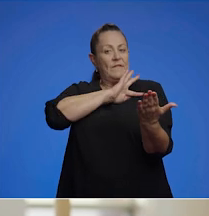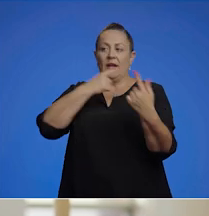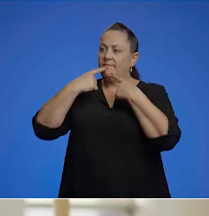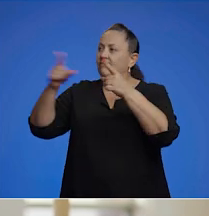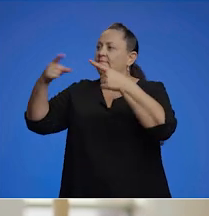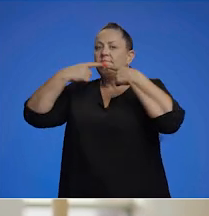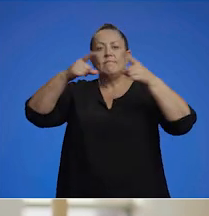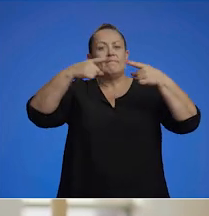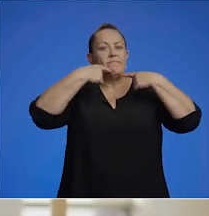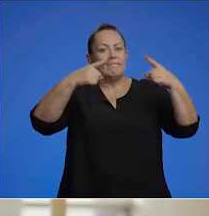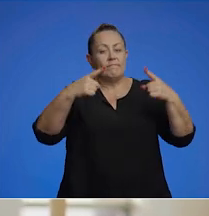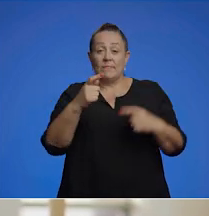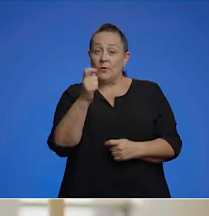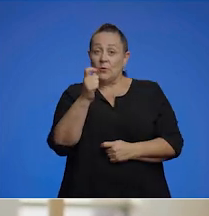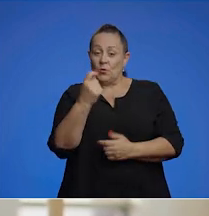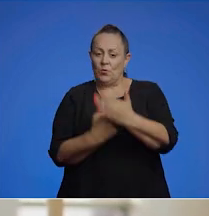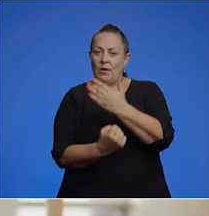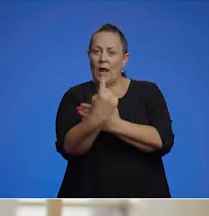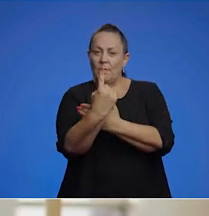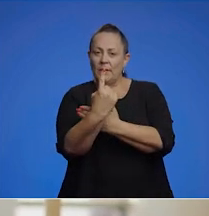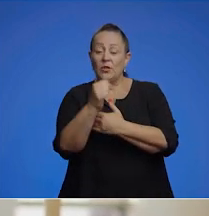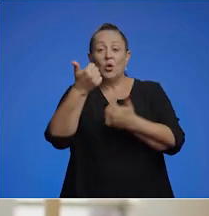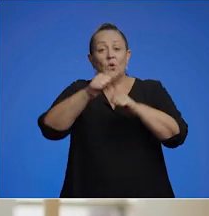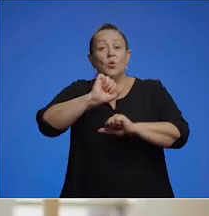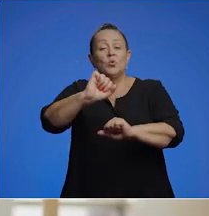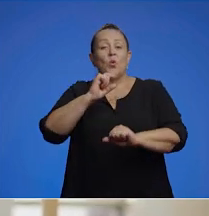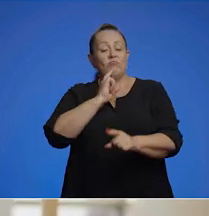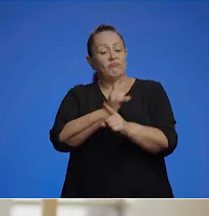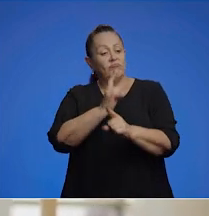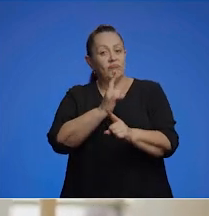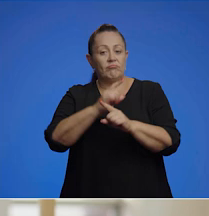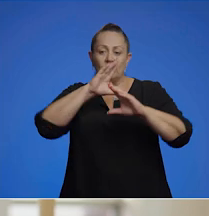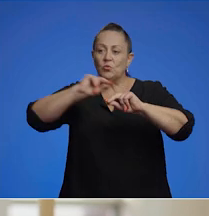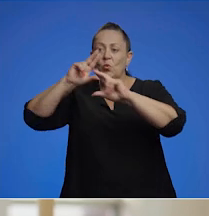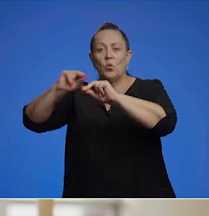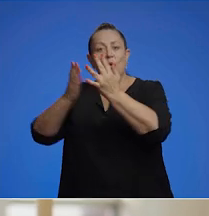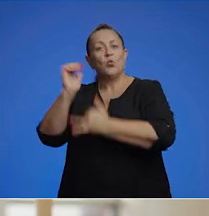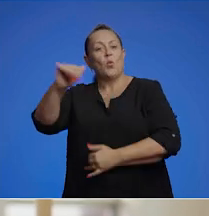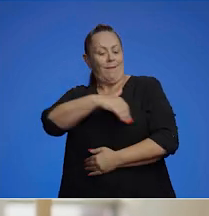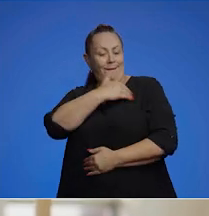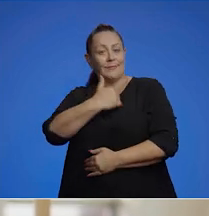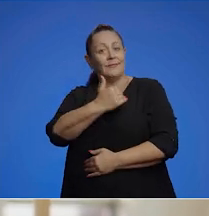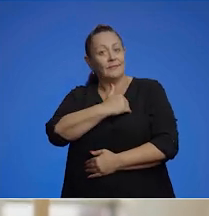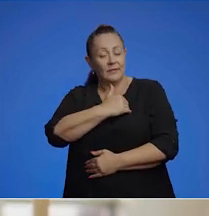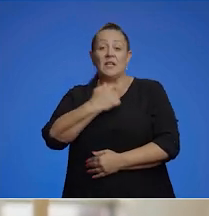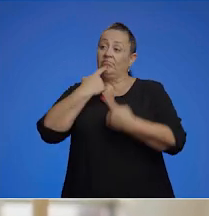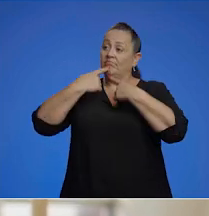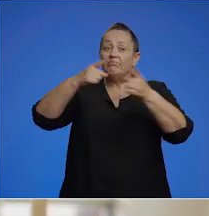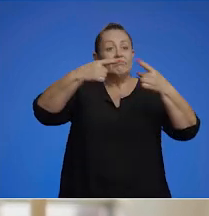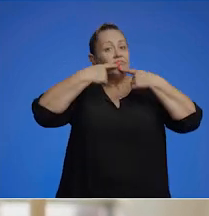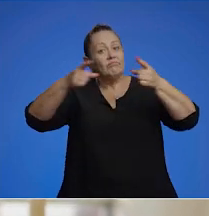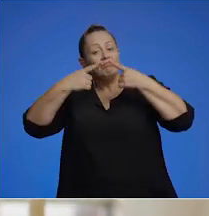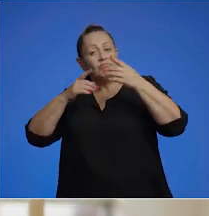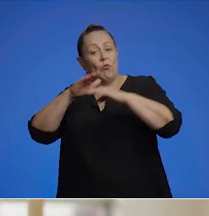proclaim is very near to you. It is on your lips and in your heart. If your lips confess that Jesus